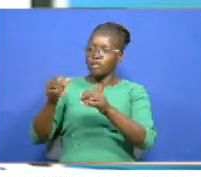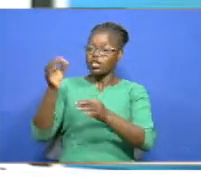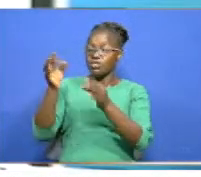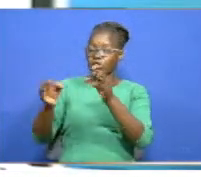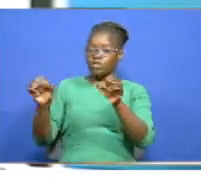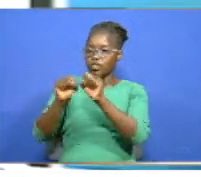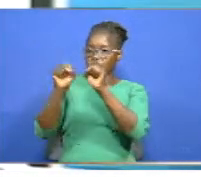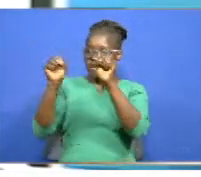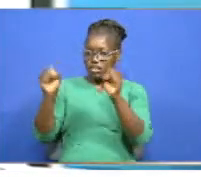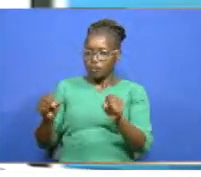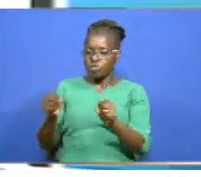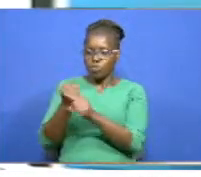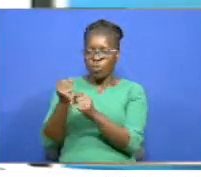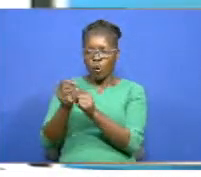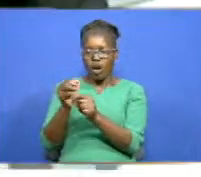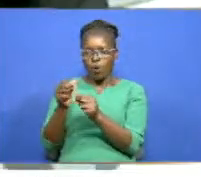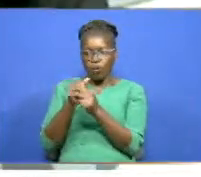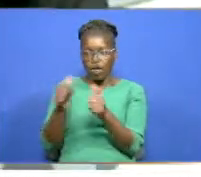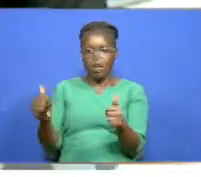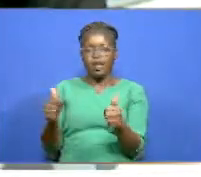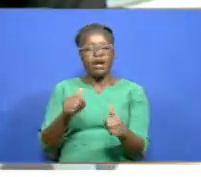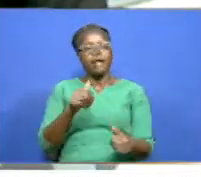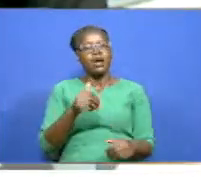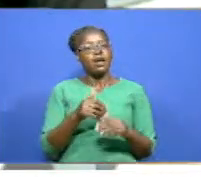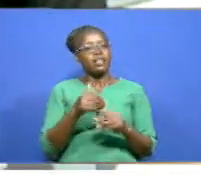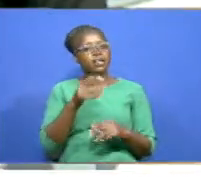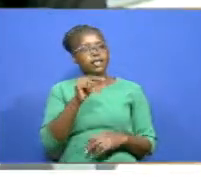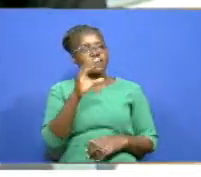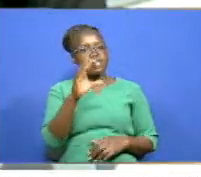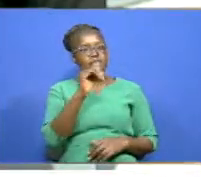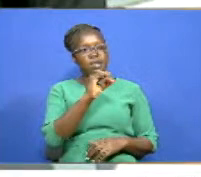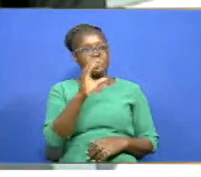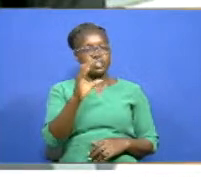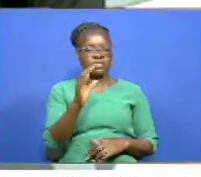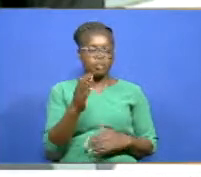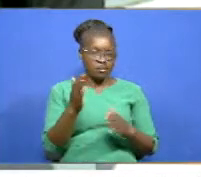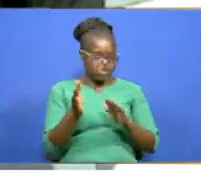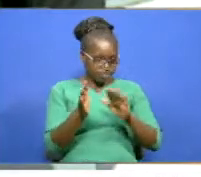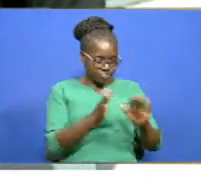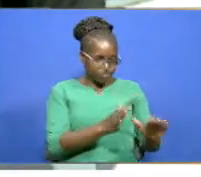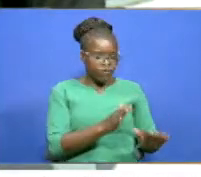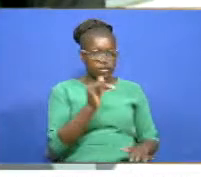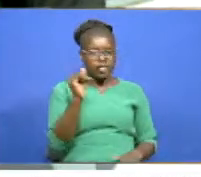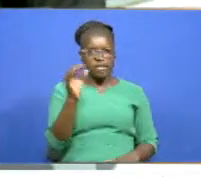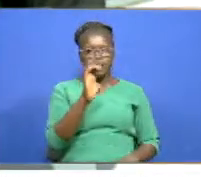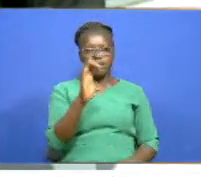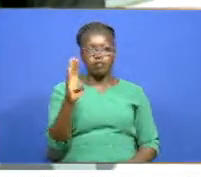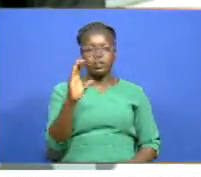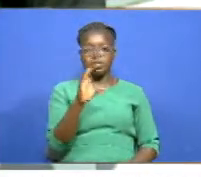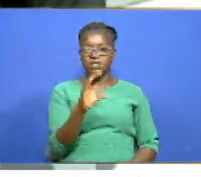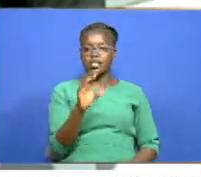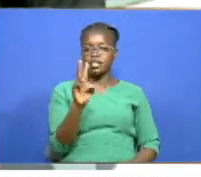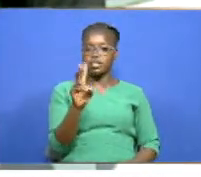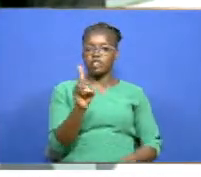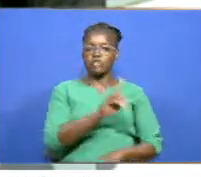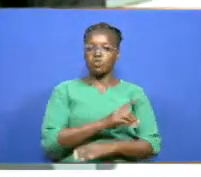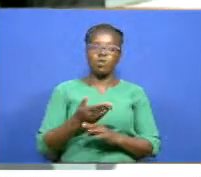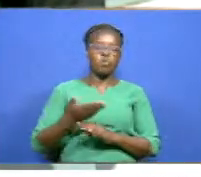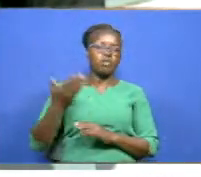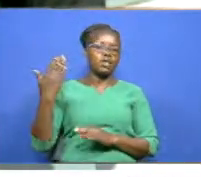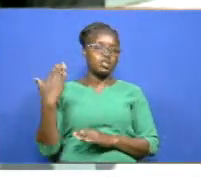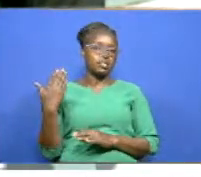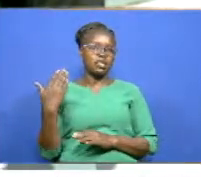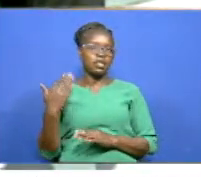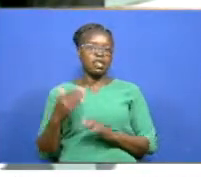effective. And away from NCIC, let's look at IBC. 2 days ago, they announced that, of course,